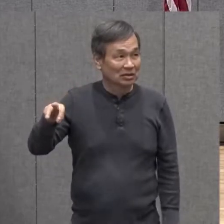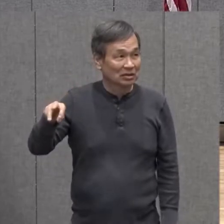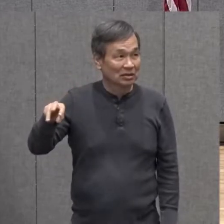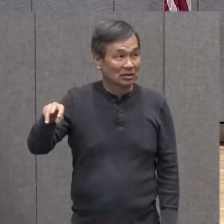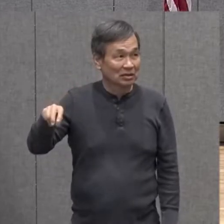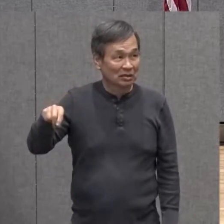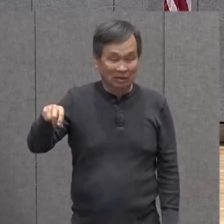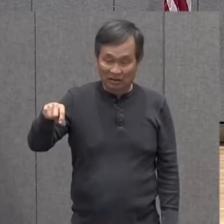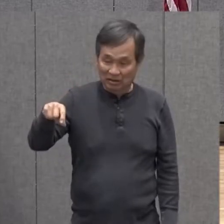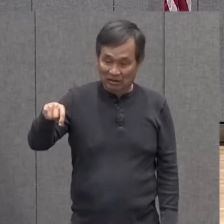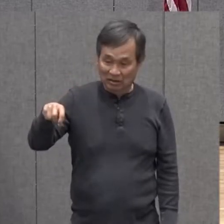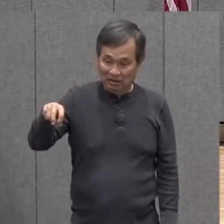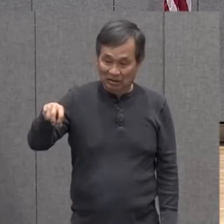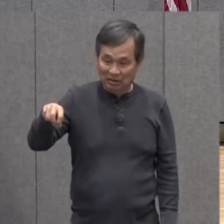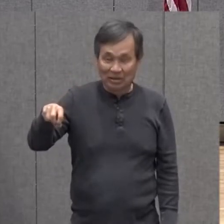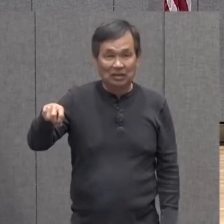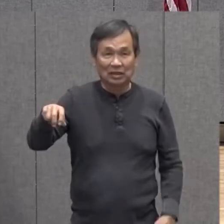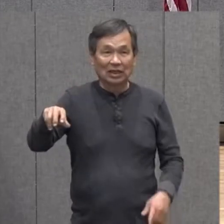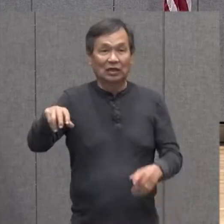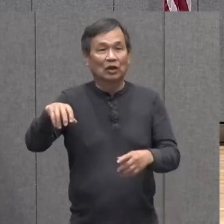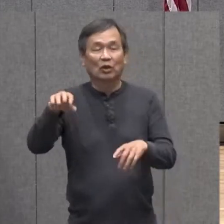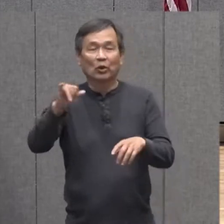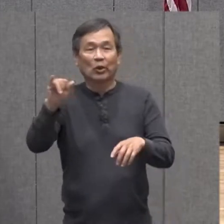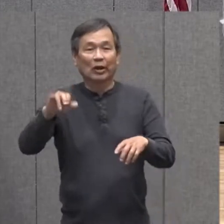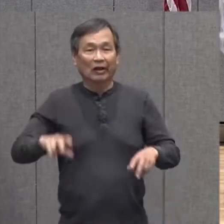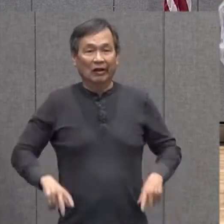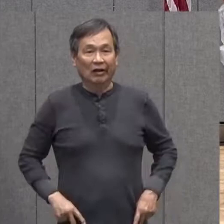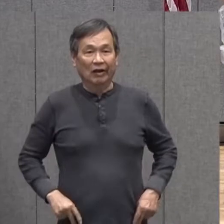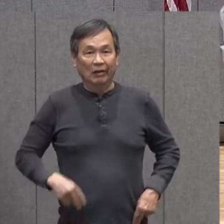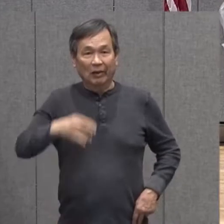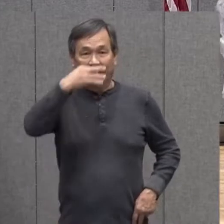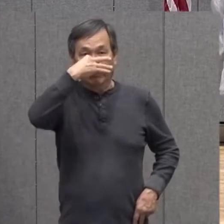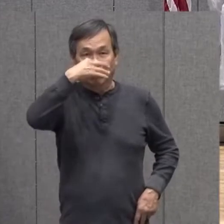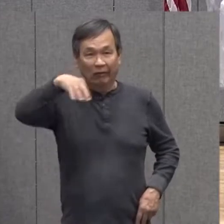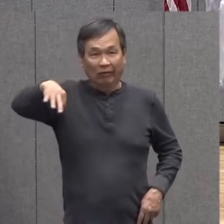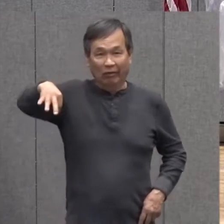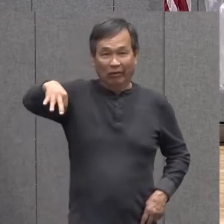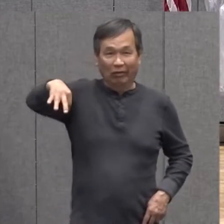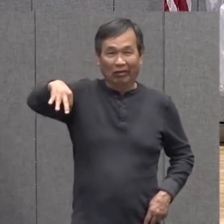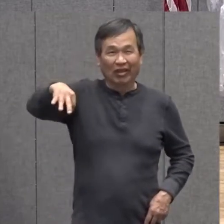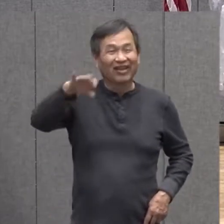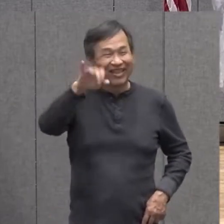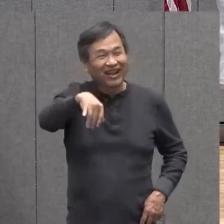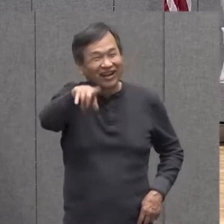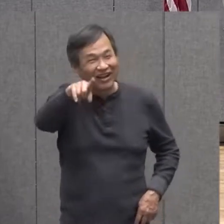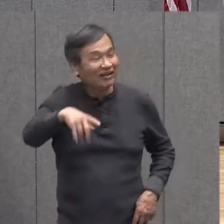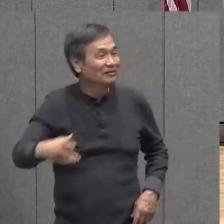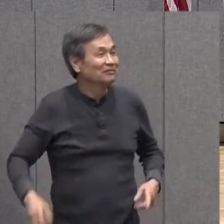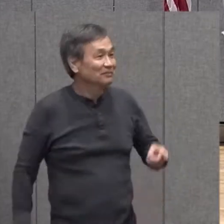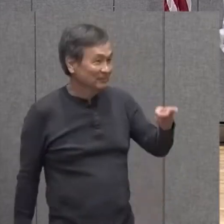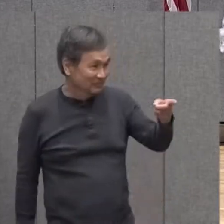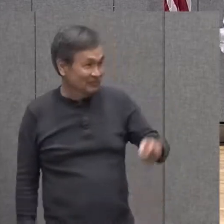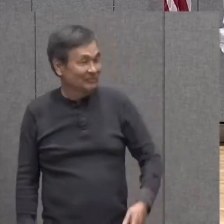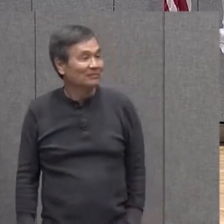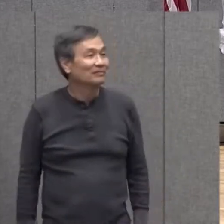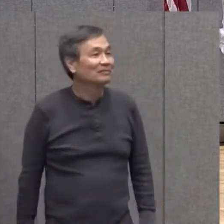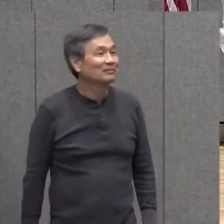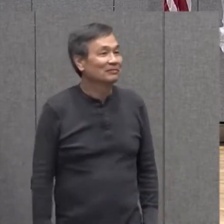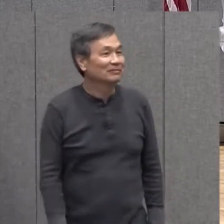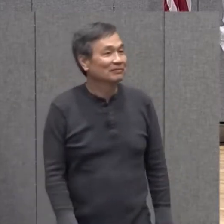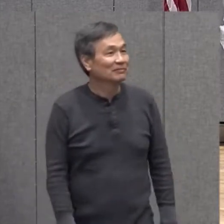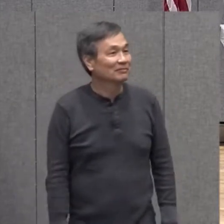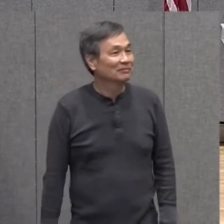hold it kind of like it's an icky diaper. So you Sí. just hold on to the edge. Entonces, una bolsa es con los meñiques y la otra bolsa